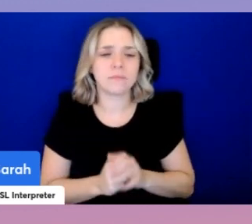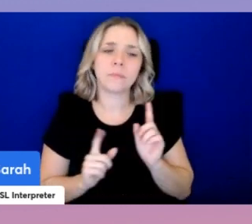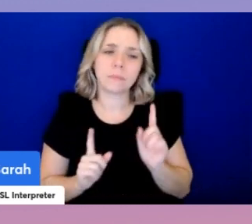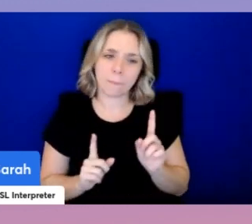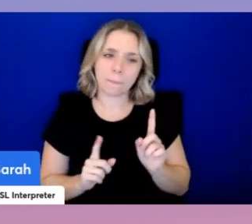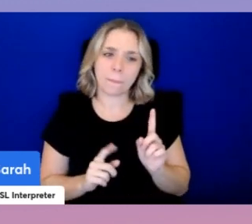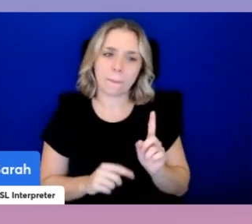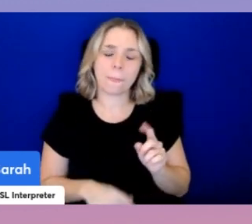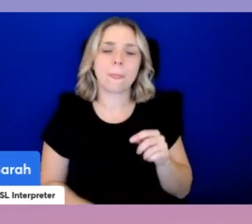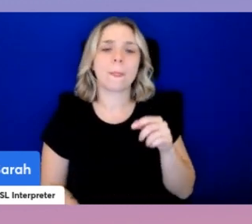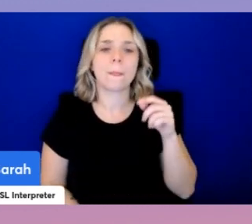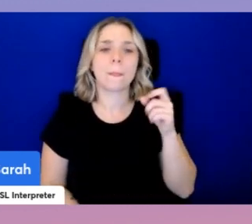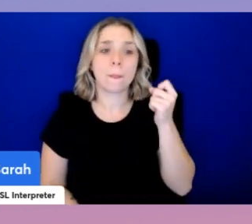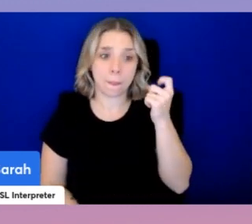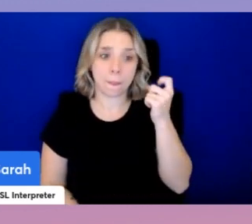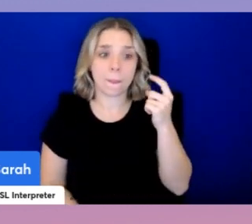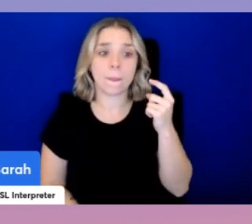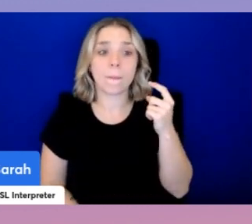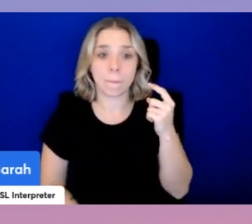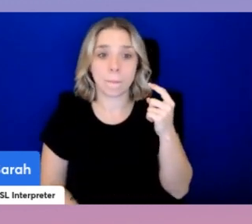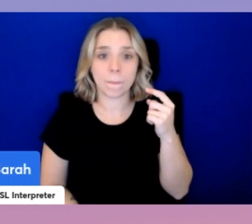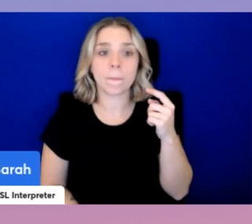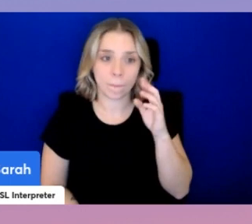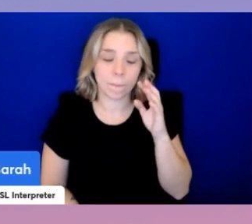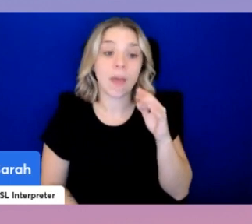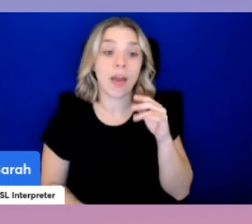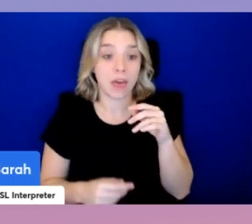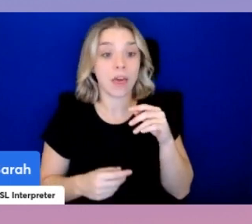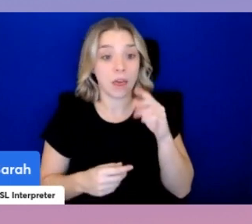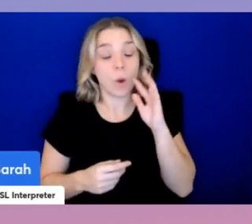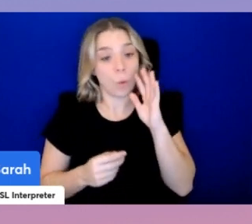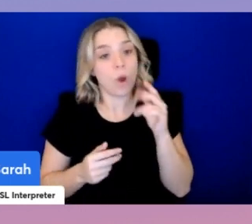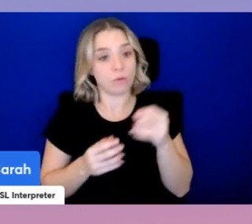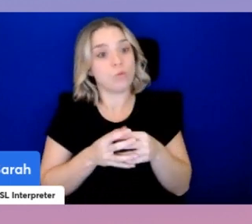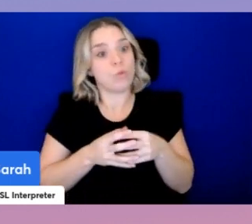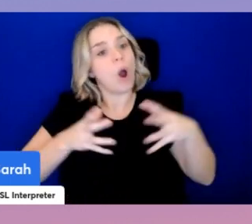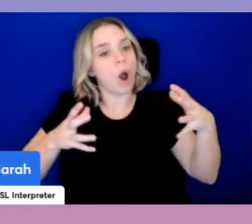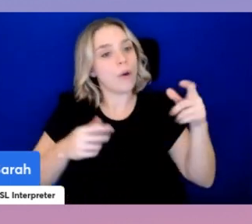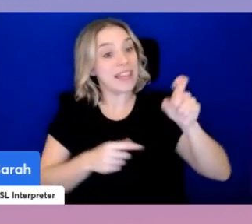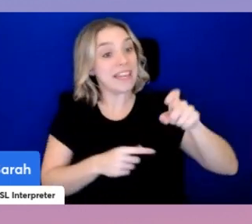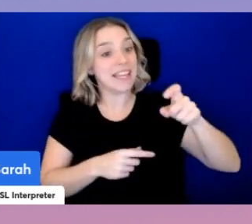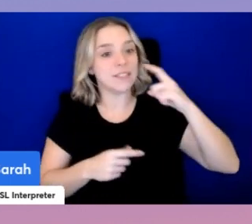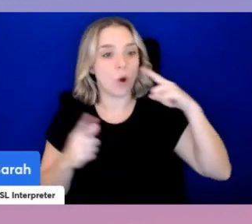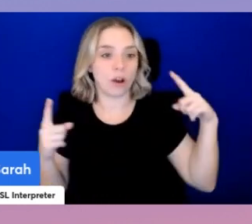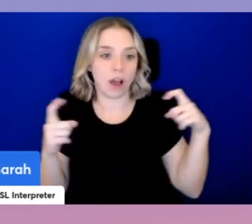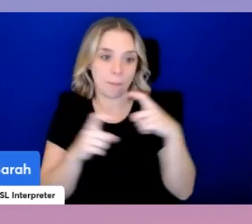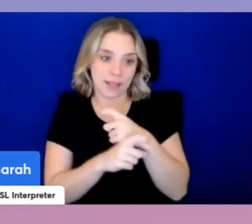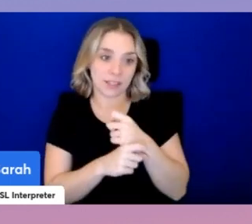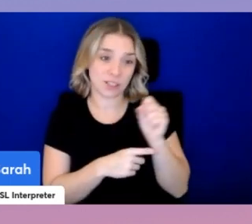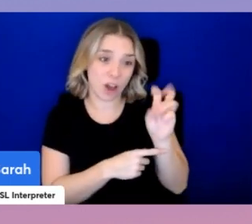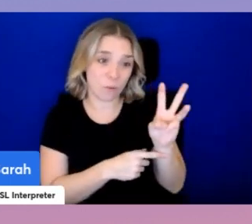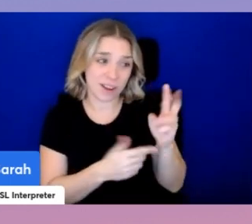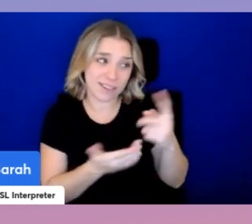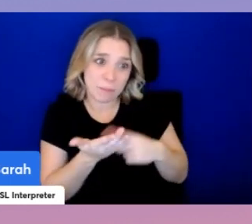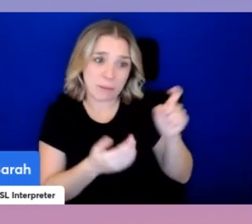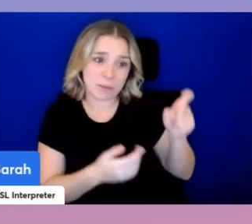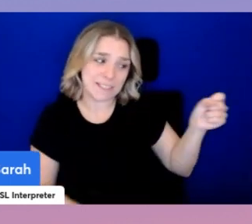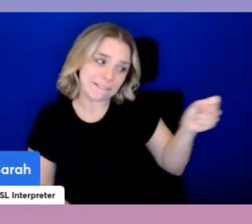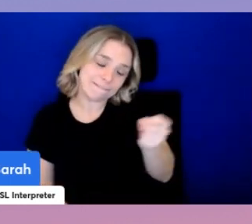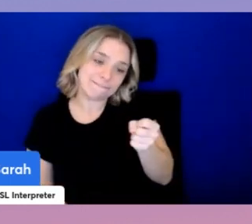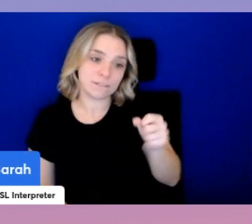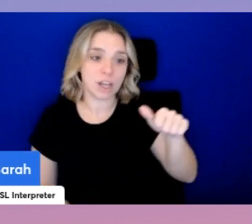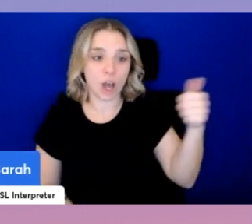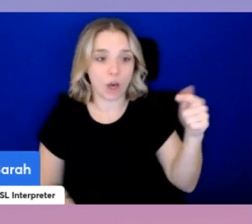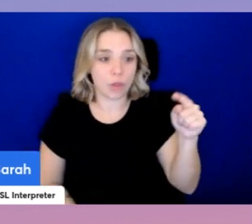it will grow following the needs of complexity software, and sometimes you need to add another tools to manage the